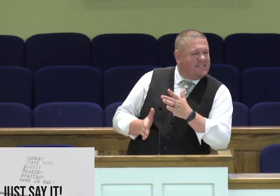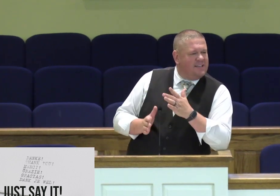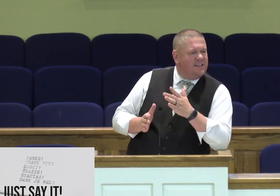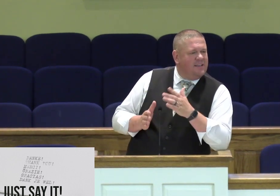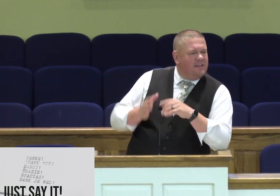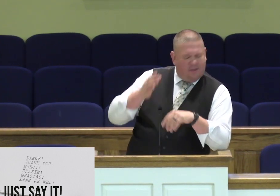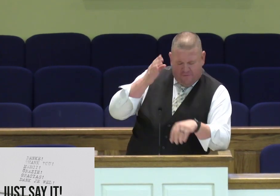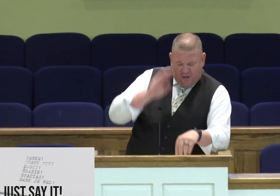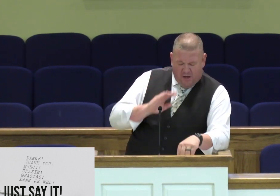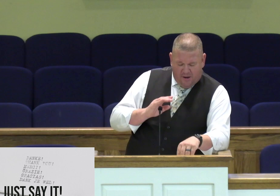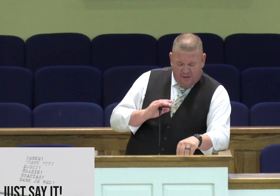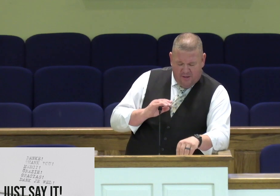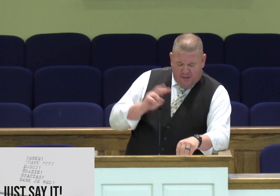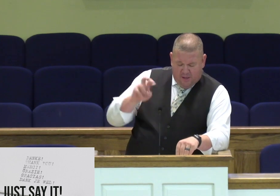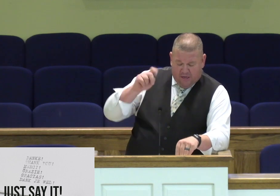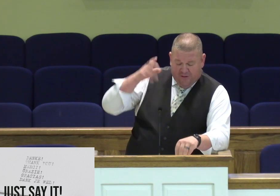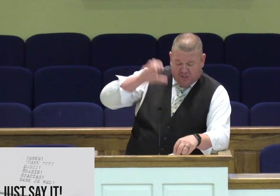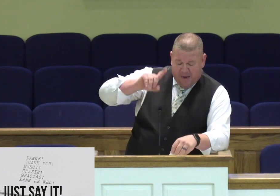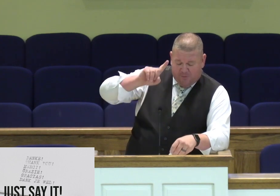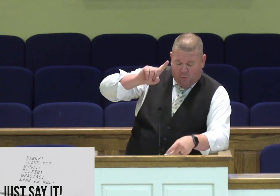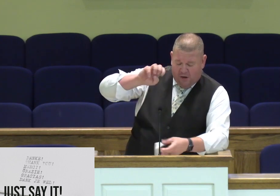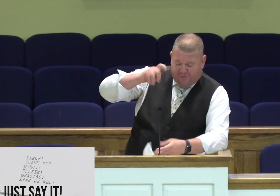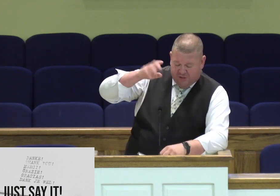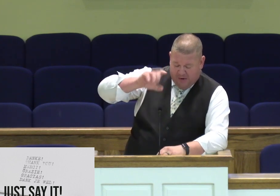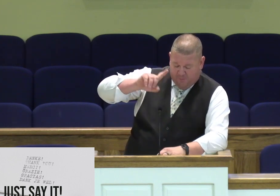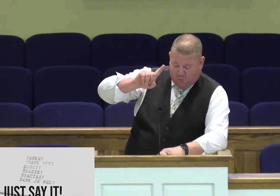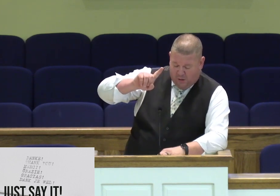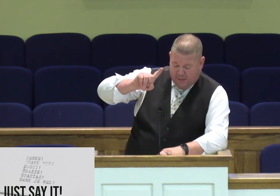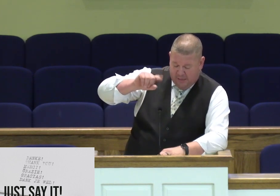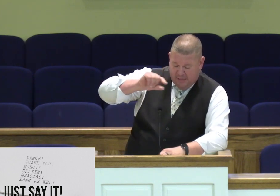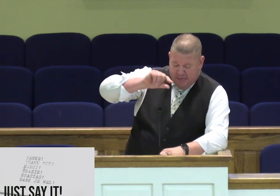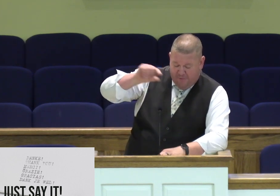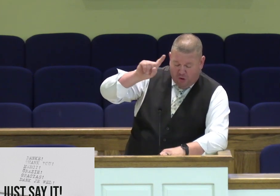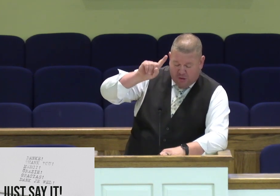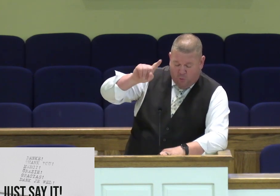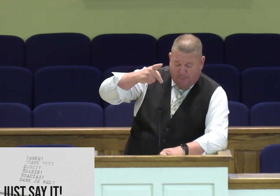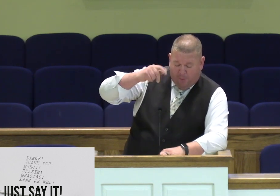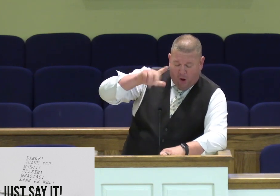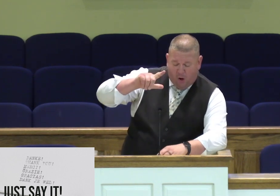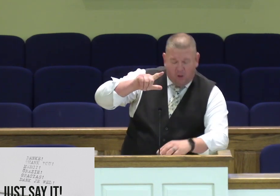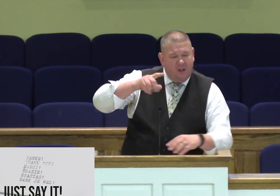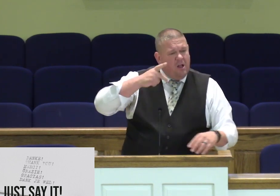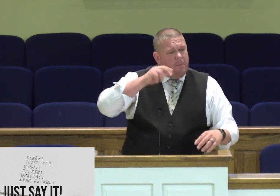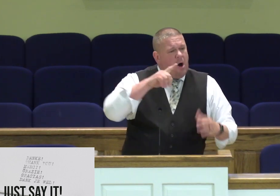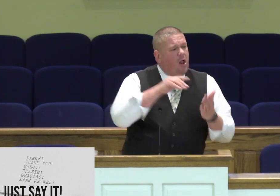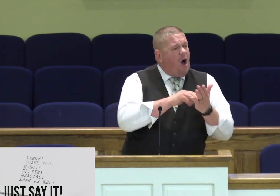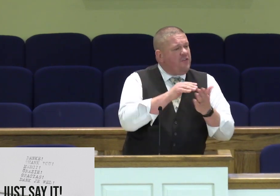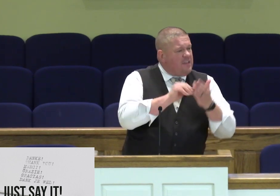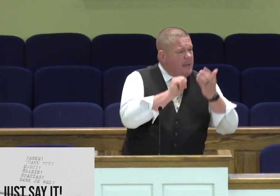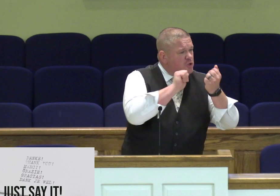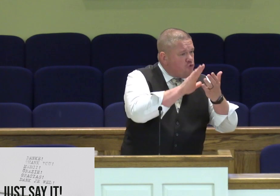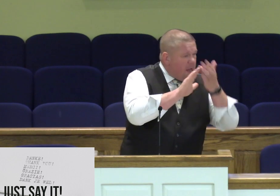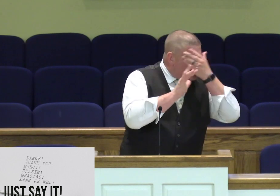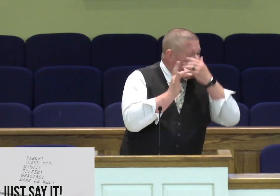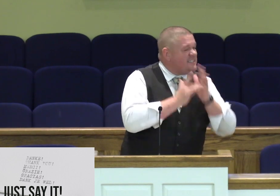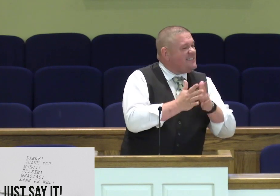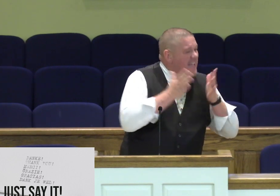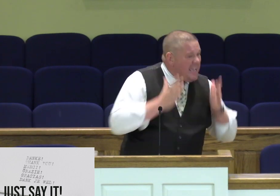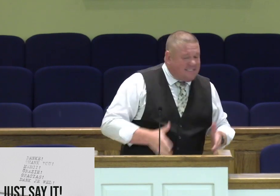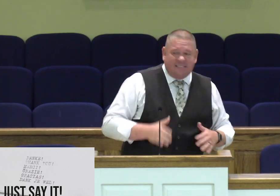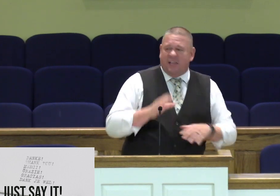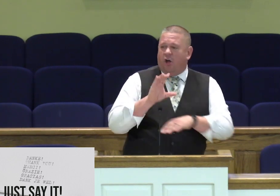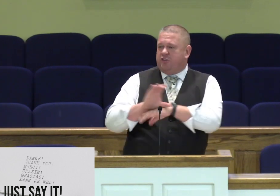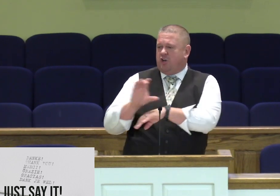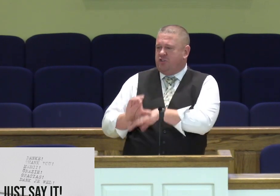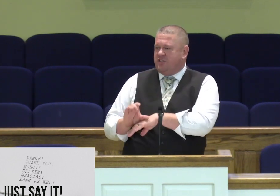saints of God. Look at Ephesians chapter 1. Ephesians chapter 1, and verse number 1. Paul oftentimes addressed the